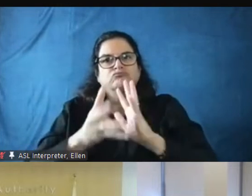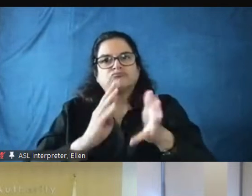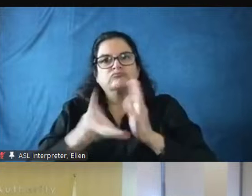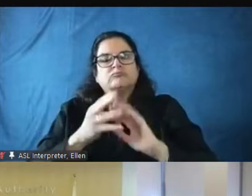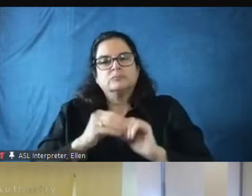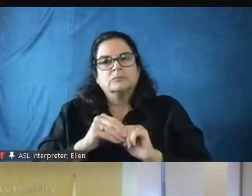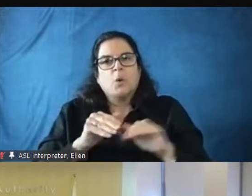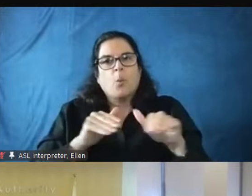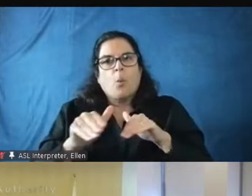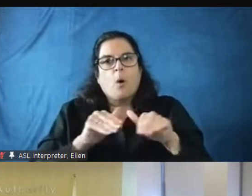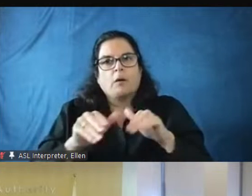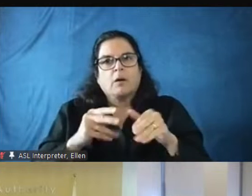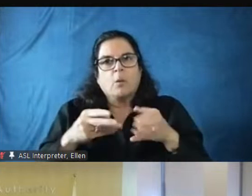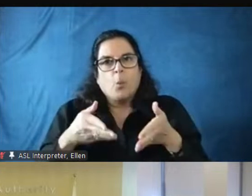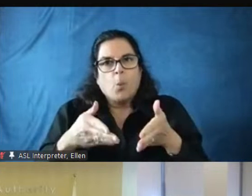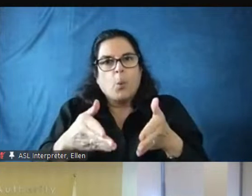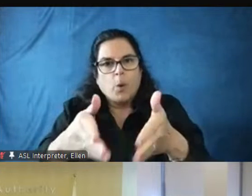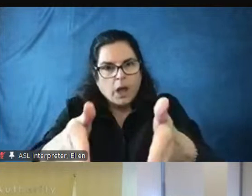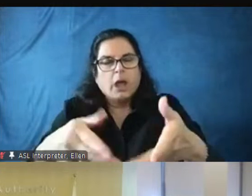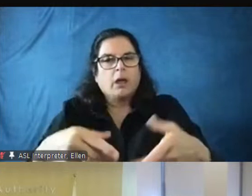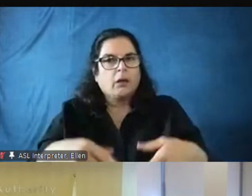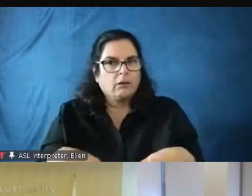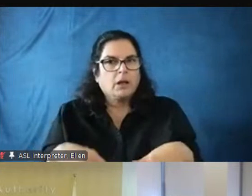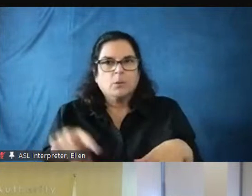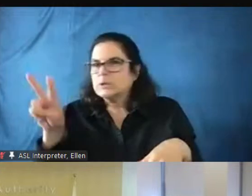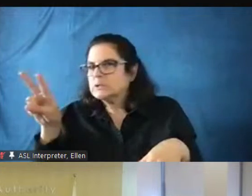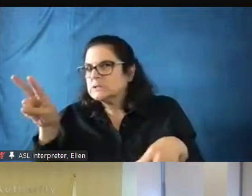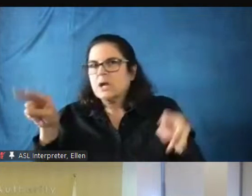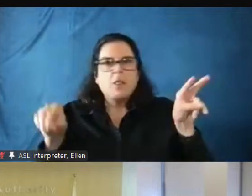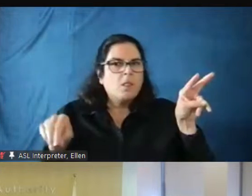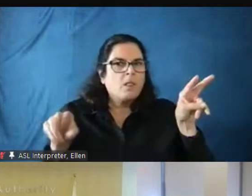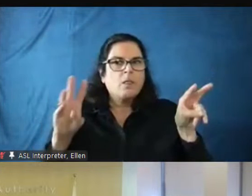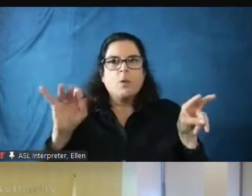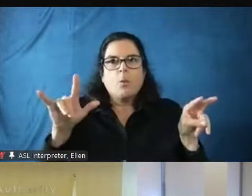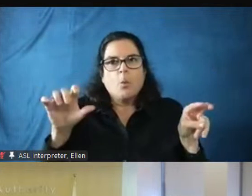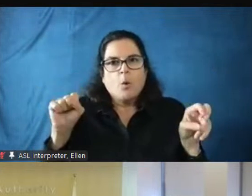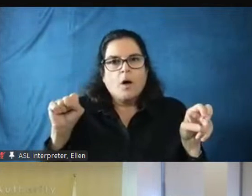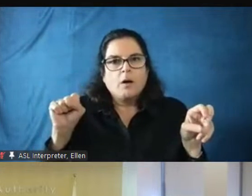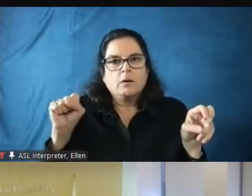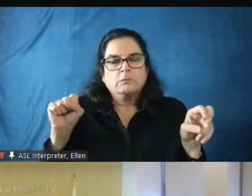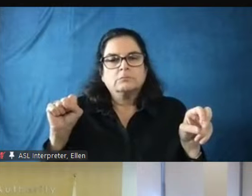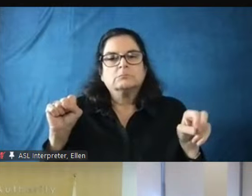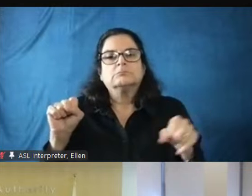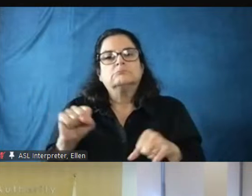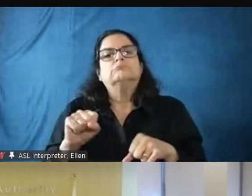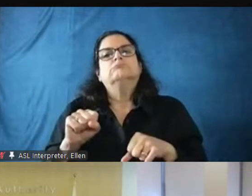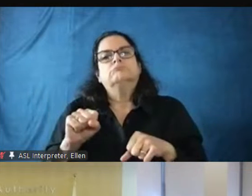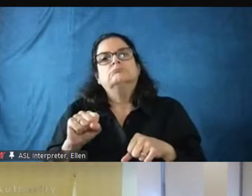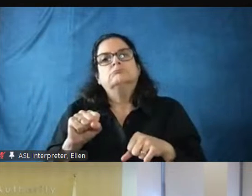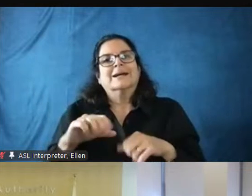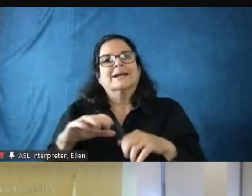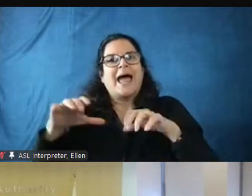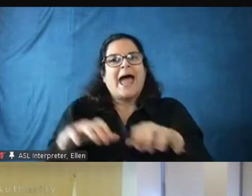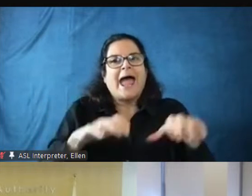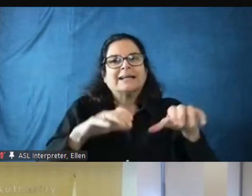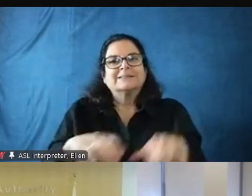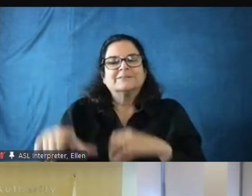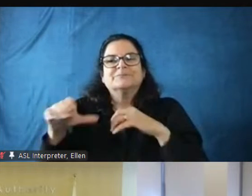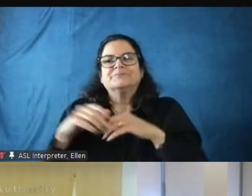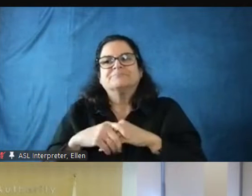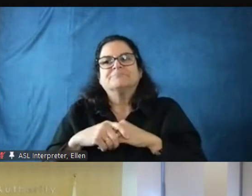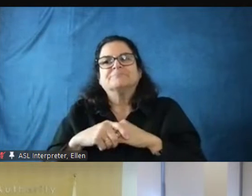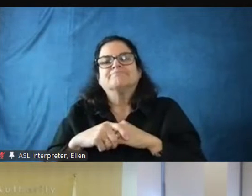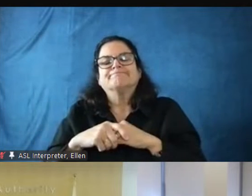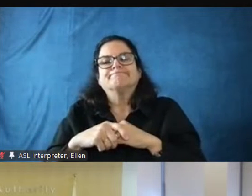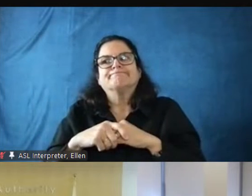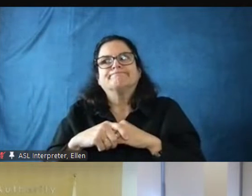take a good look at the walls too. It's been a pretty strongly dedicated, active community process here with the Alder. And we have